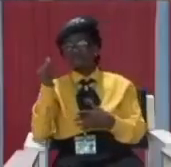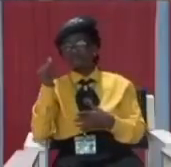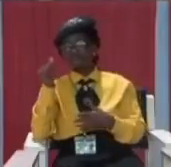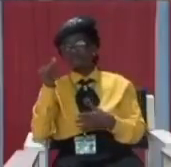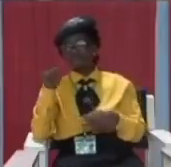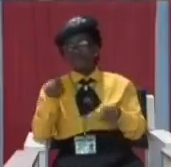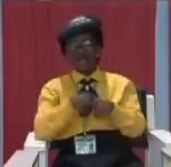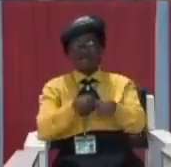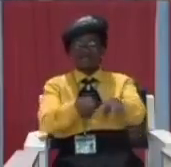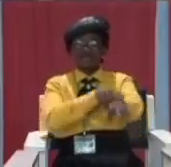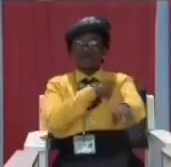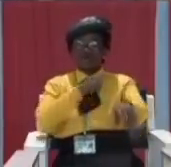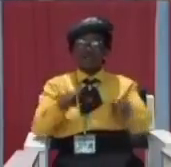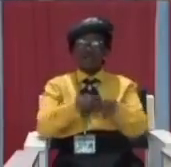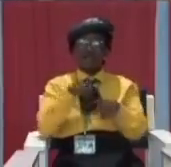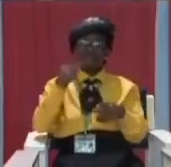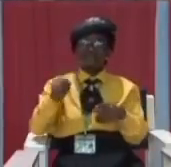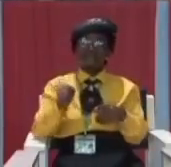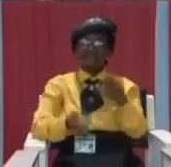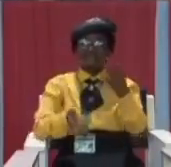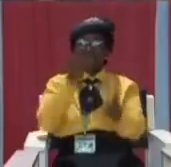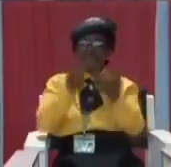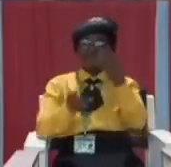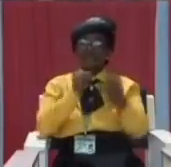As long as the fire is burning,